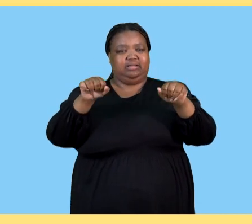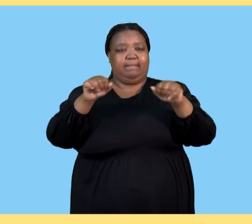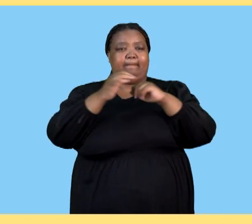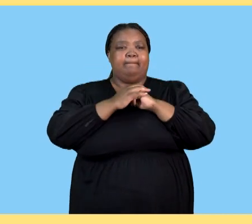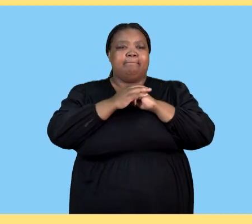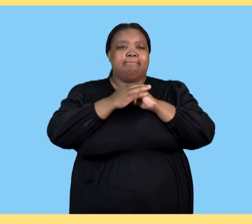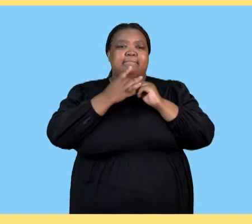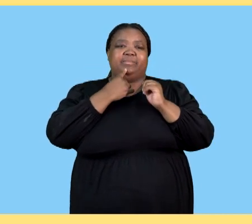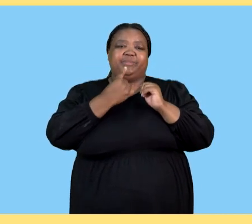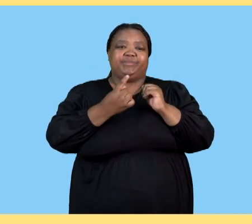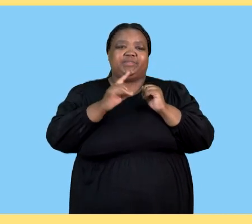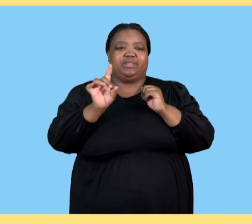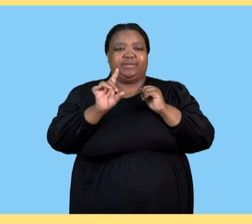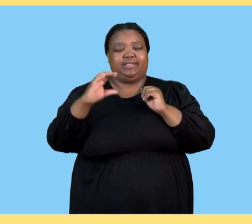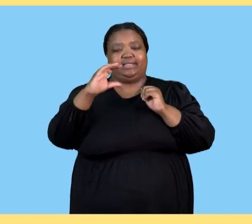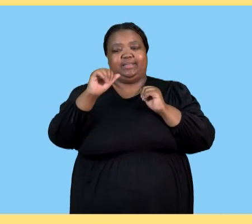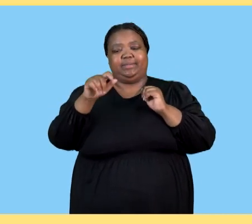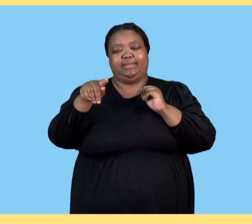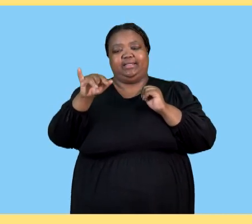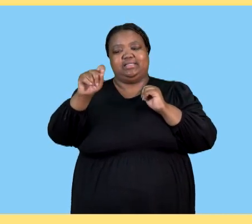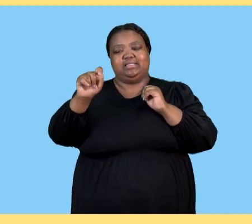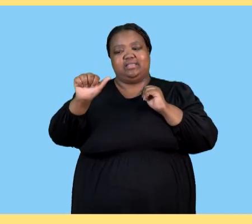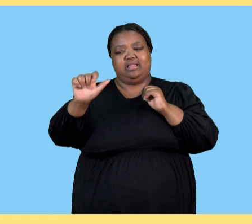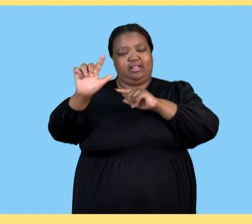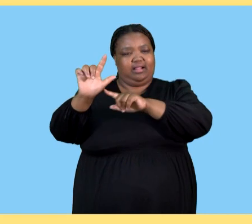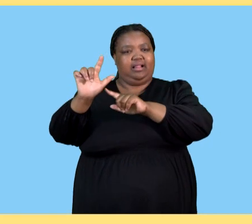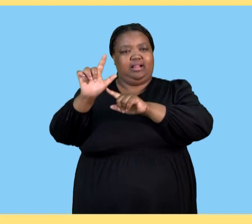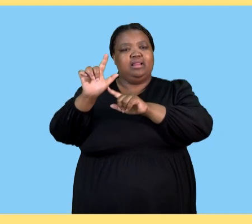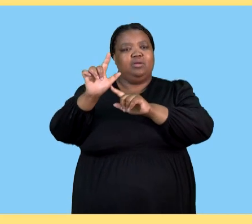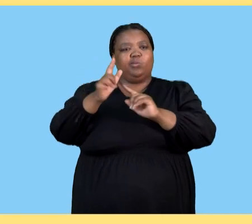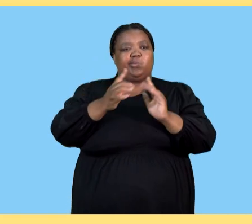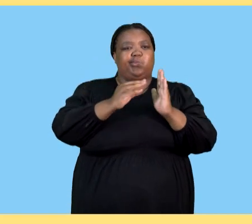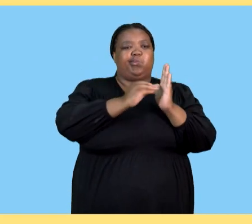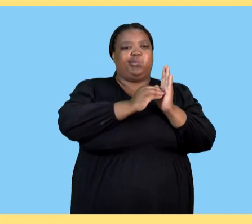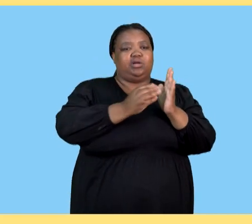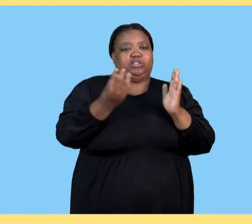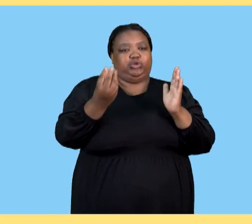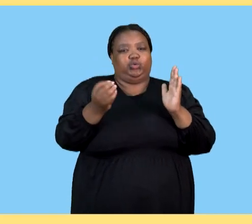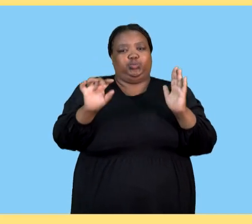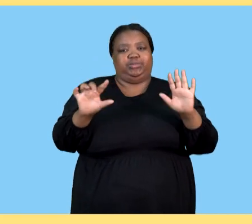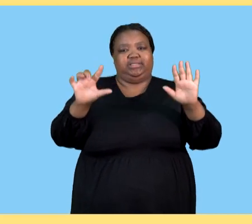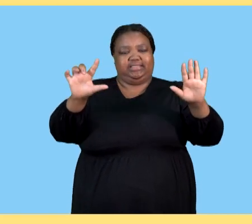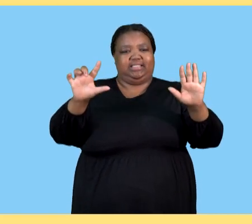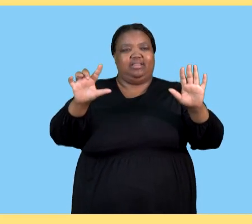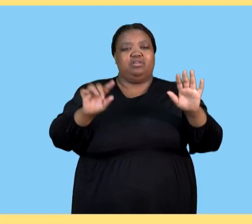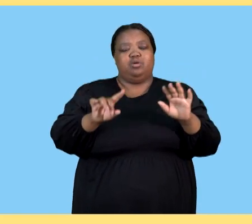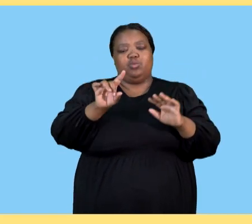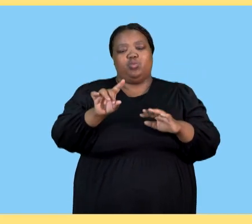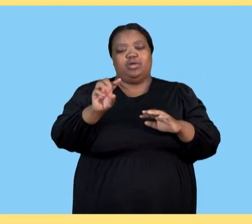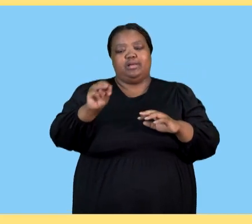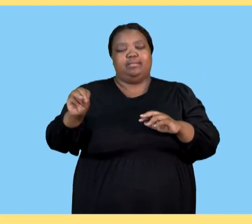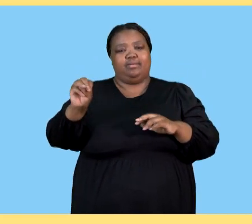then come here and I will say capital. I will say capital, note 7,